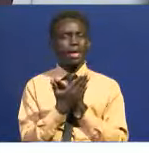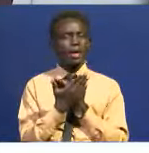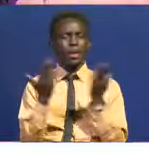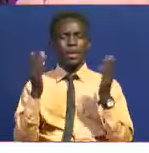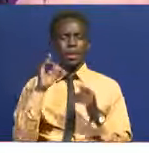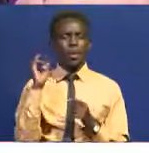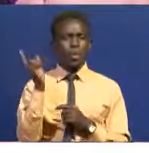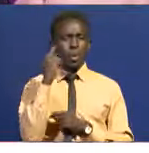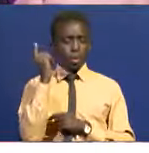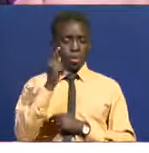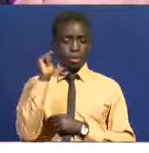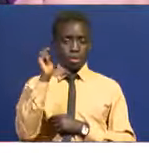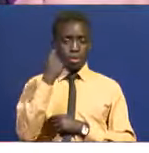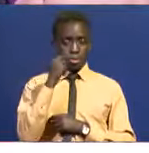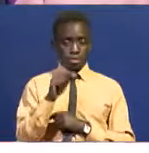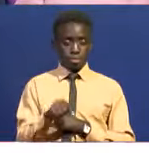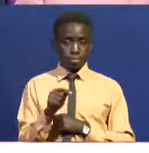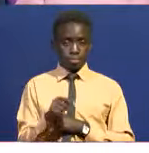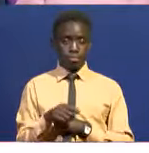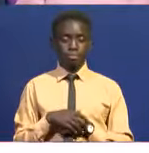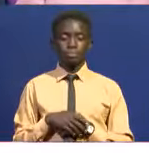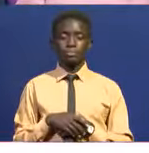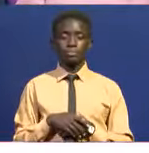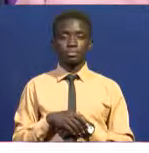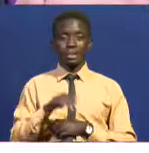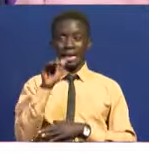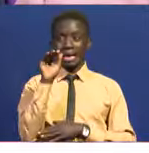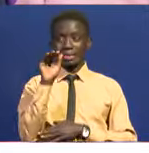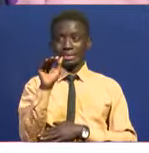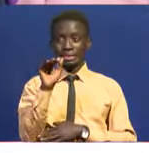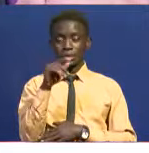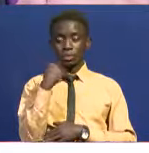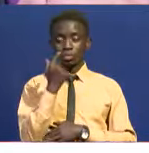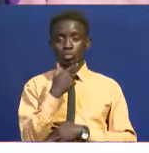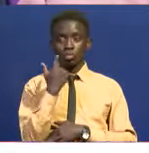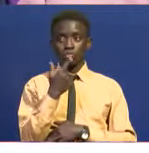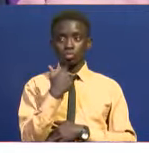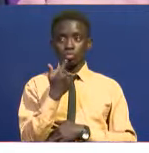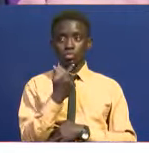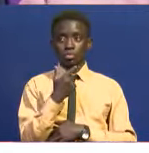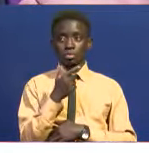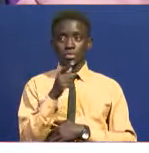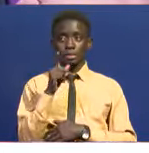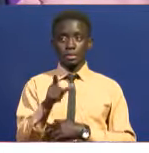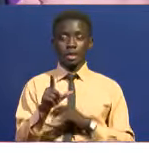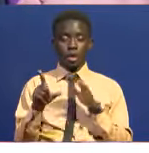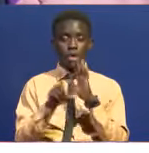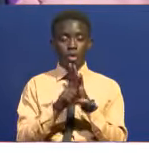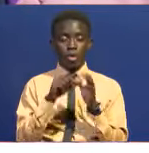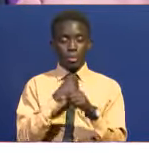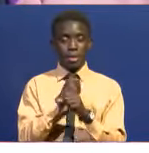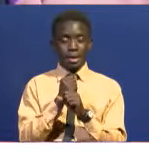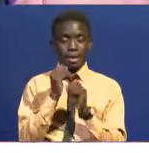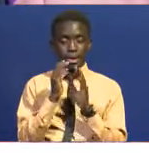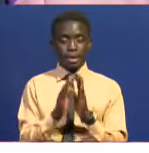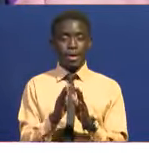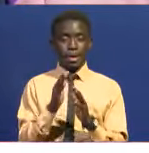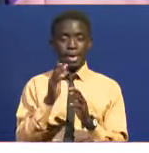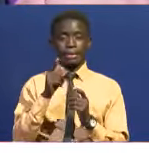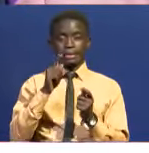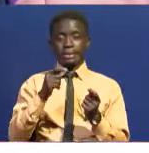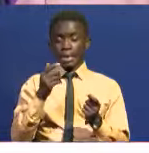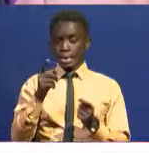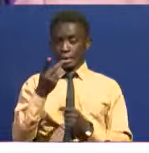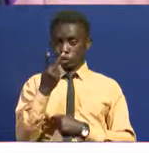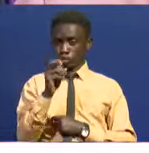in Kenya. We call upon the legislature to withdraw the Religious Organization Bill 2024